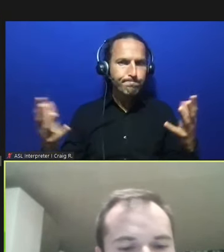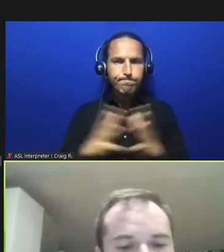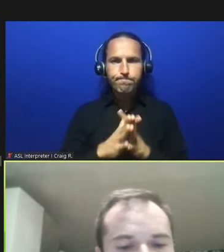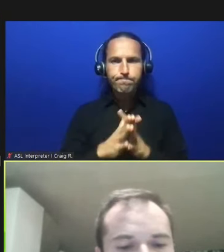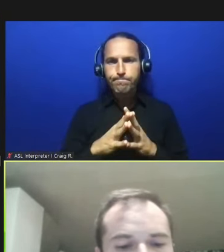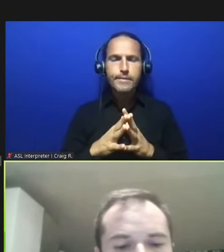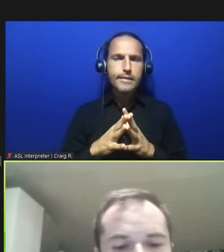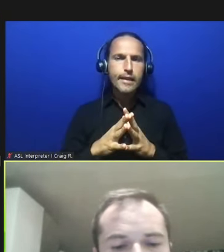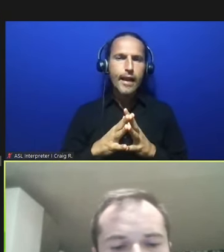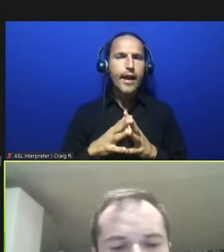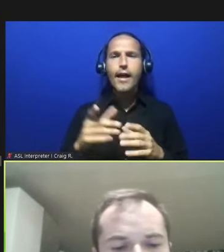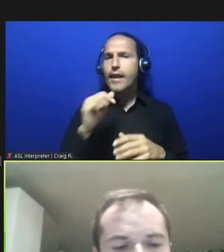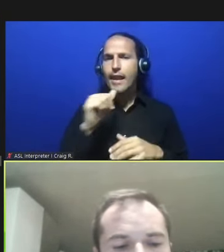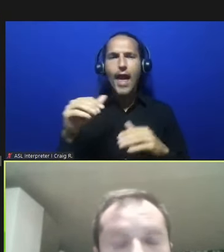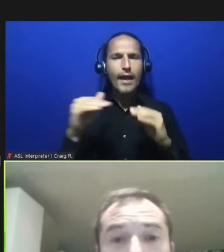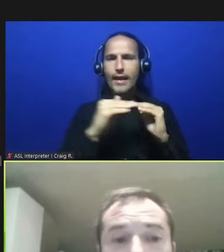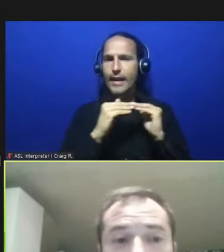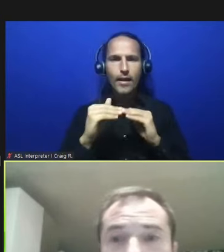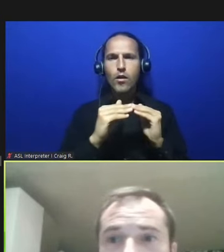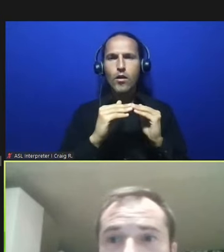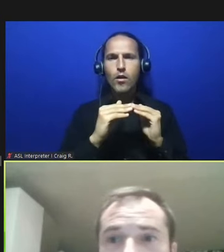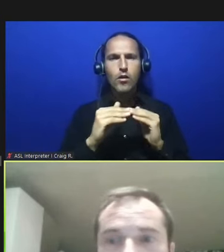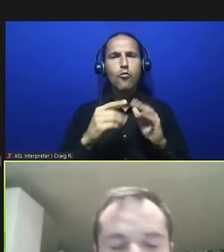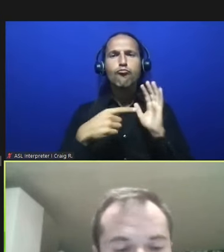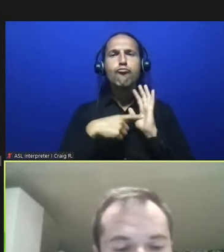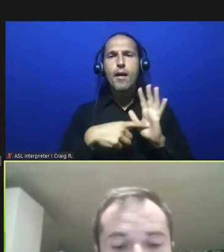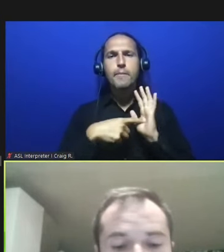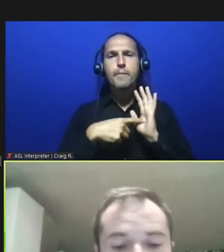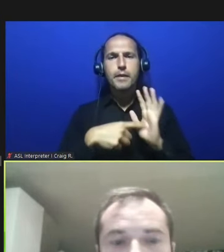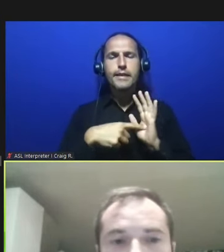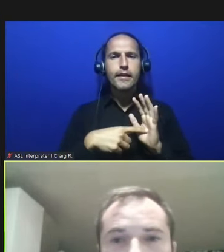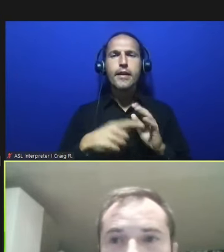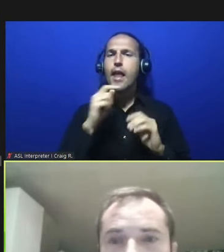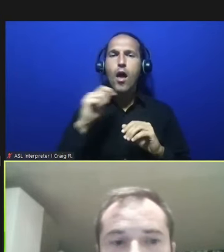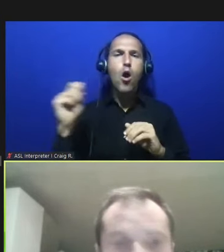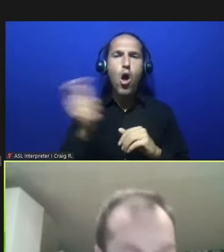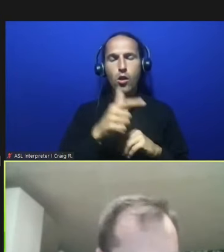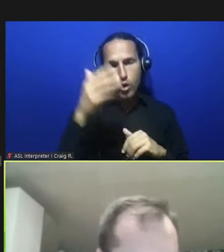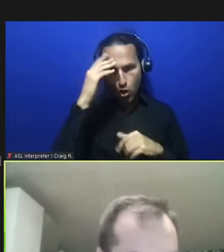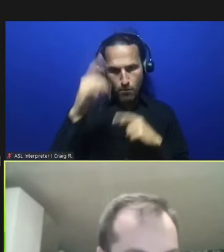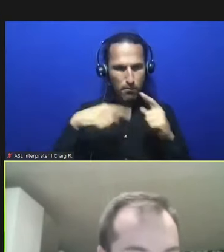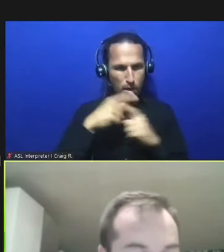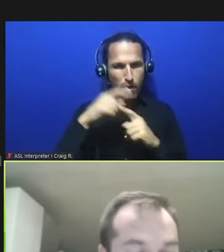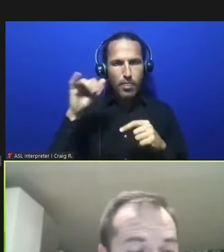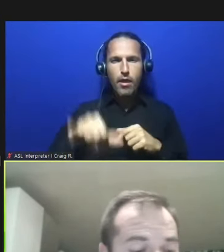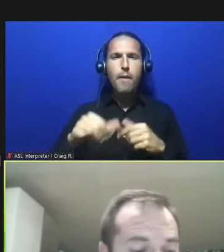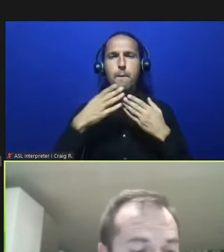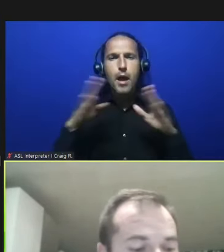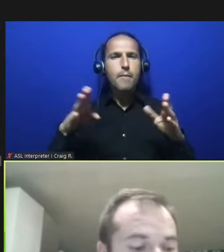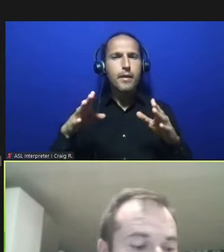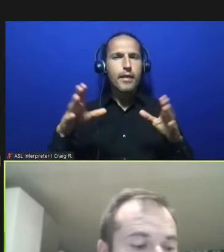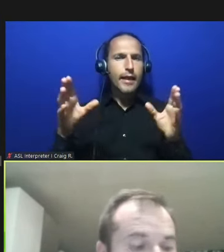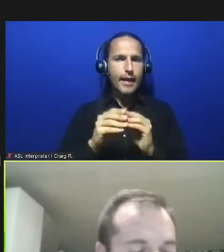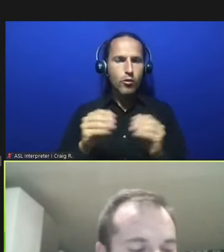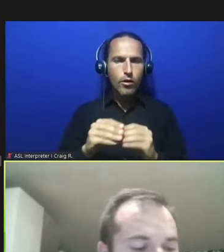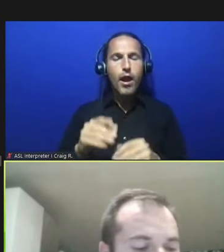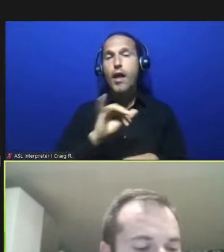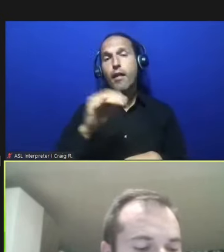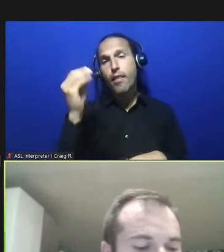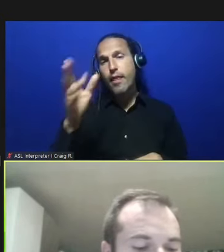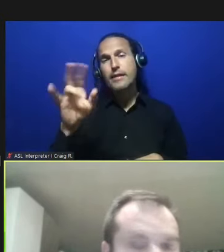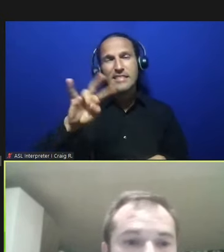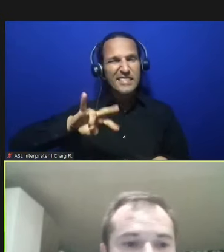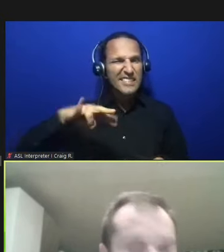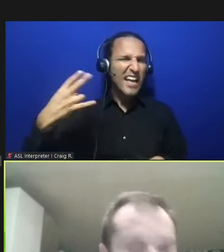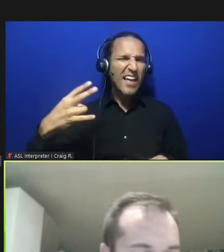There will be unequal representation because not everybody knows about this public hearing. And finally, the seventh, MTA